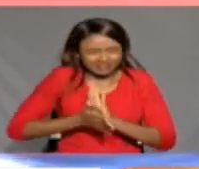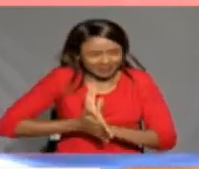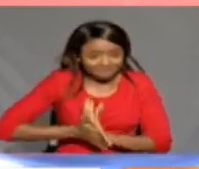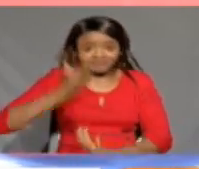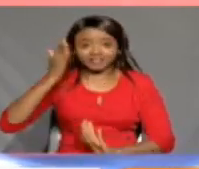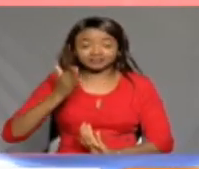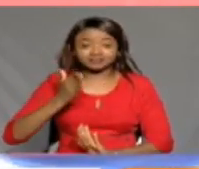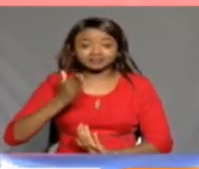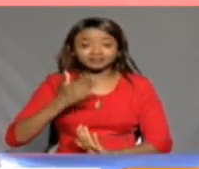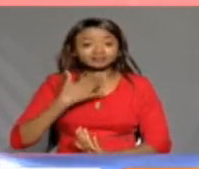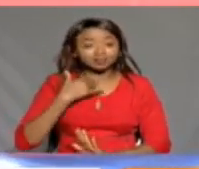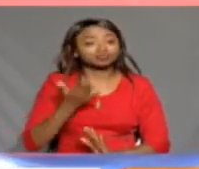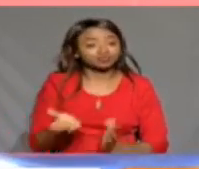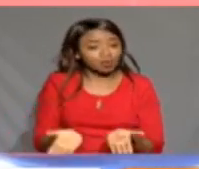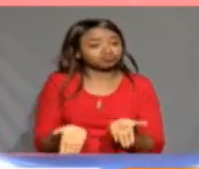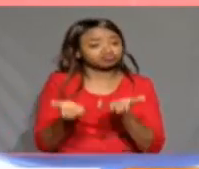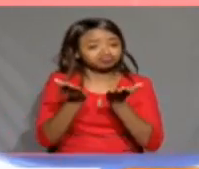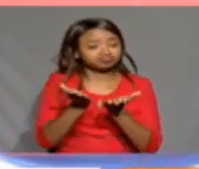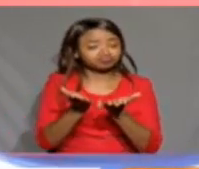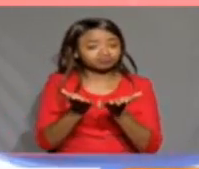moja.